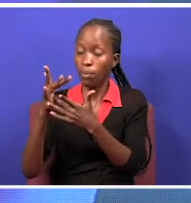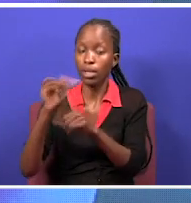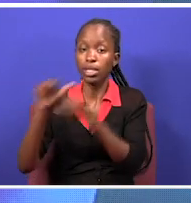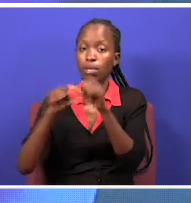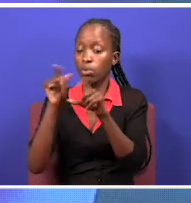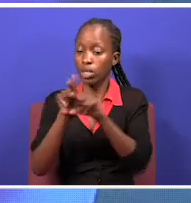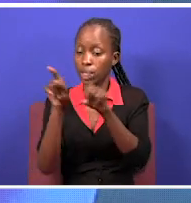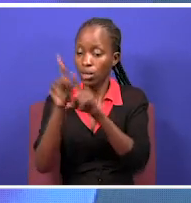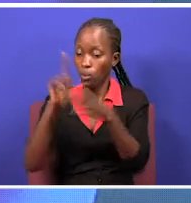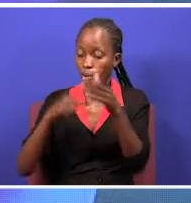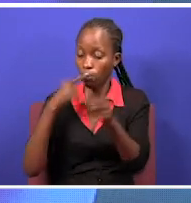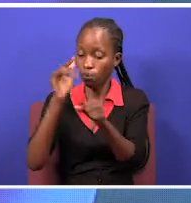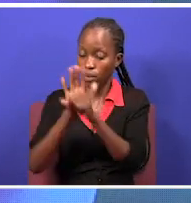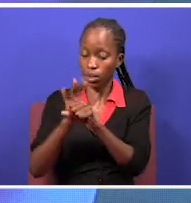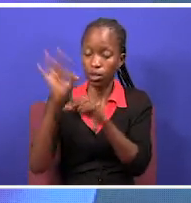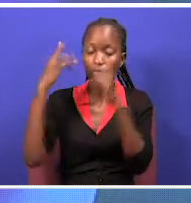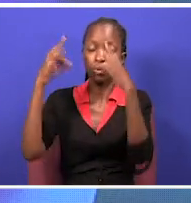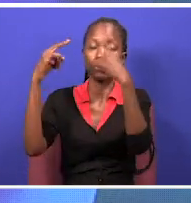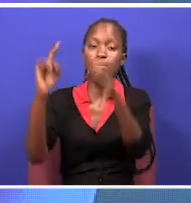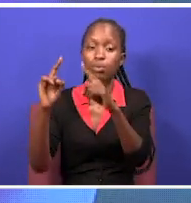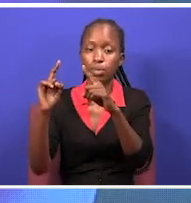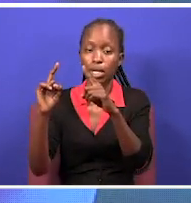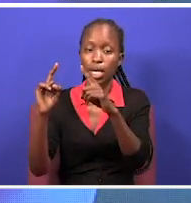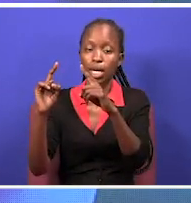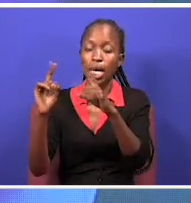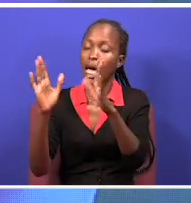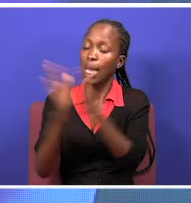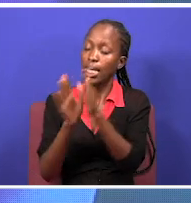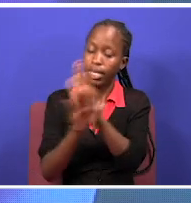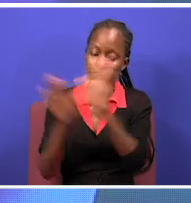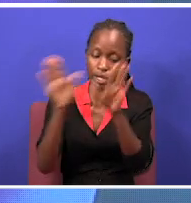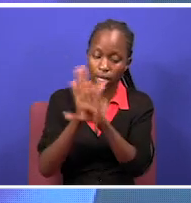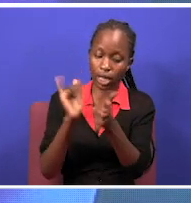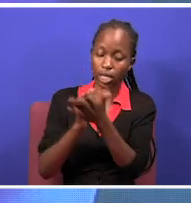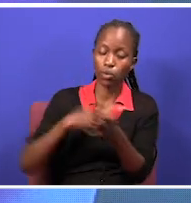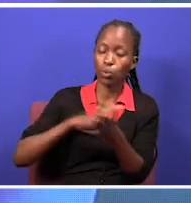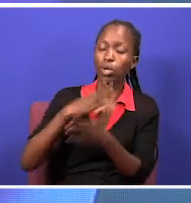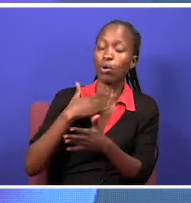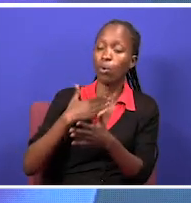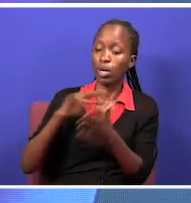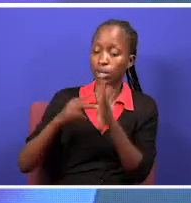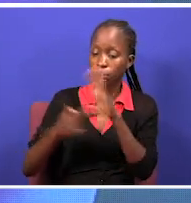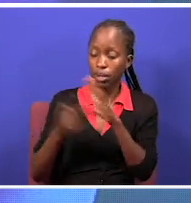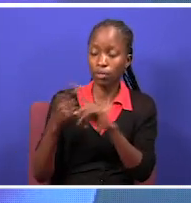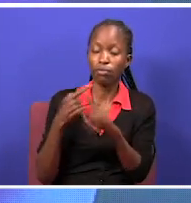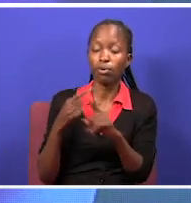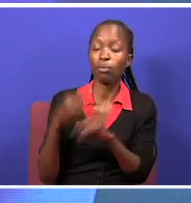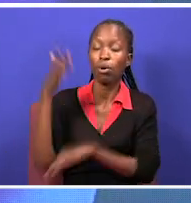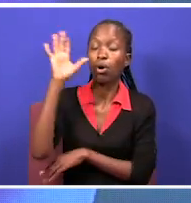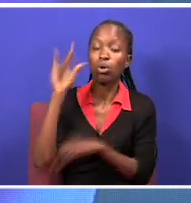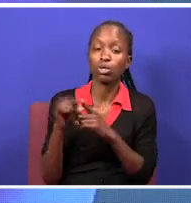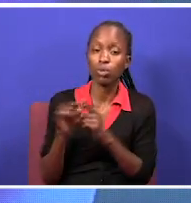what the promises of prosperity and everything else that we want means from the Word of